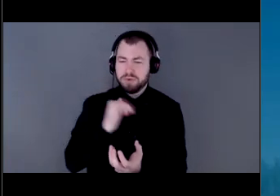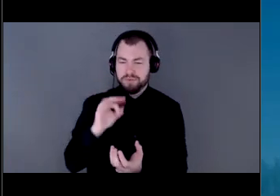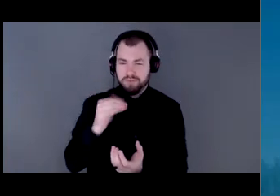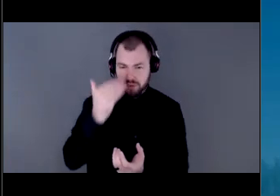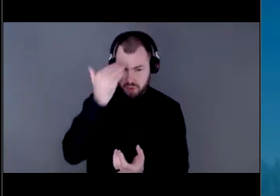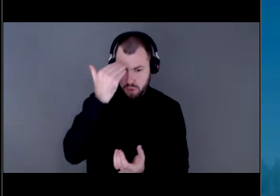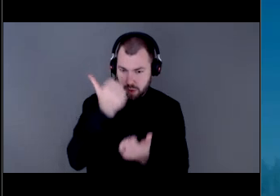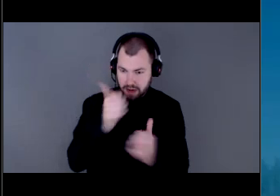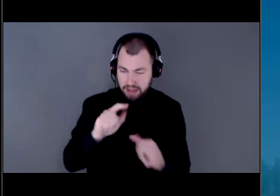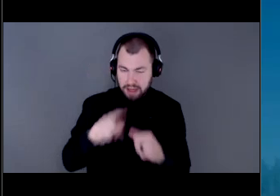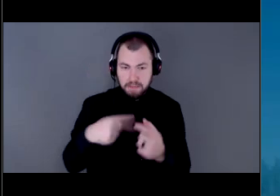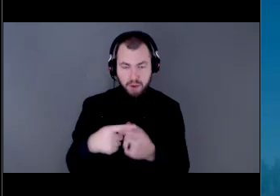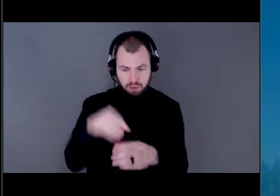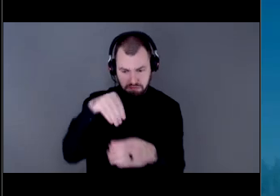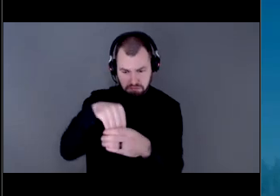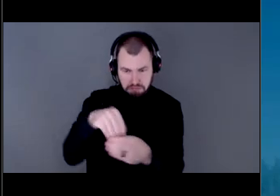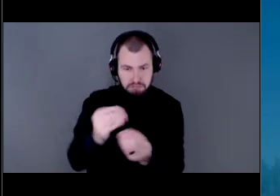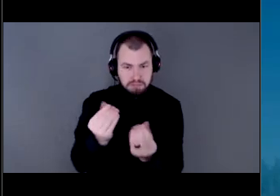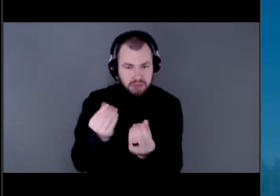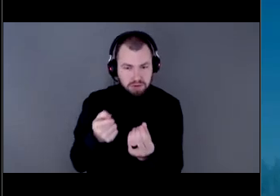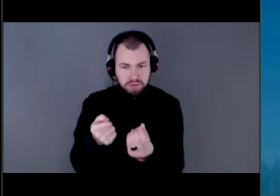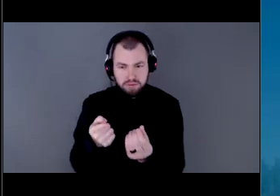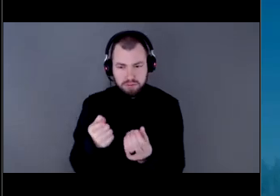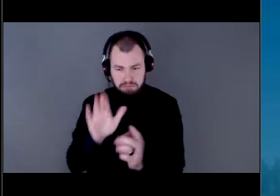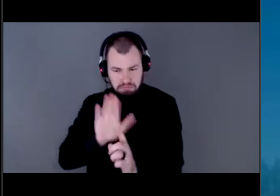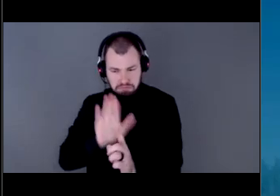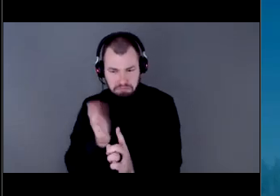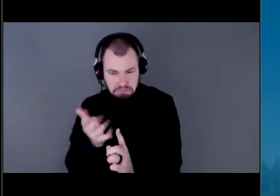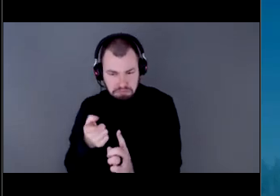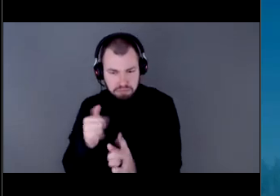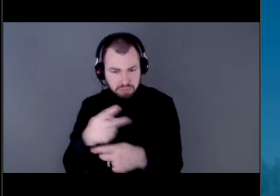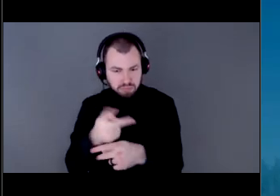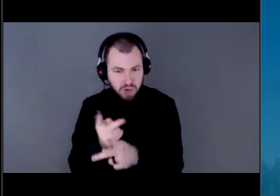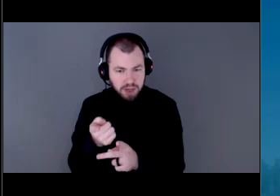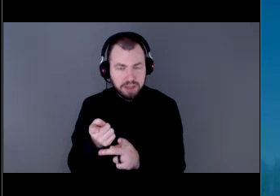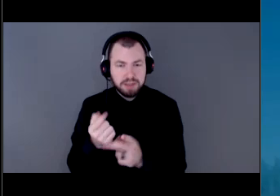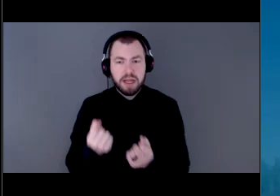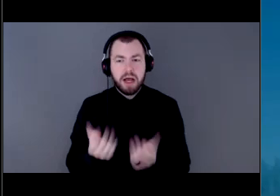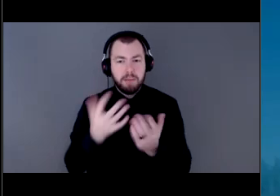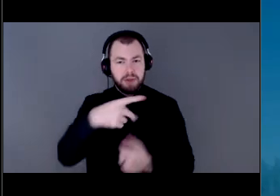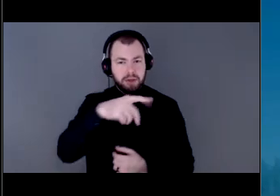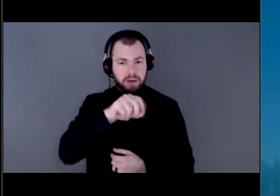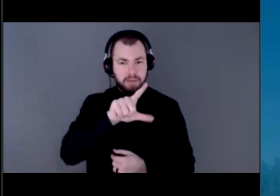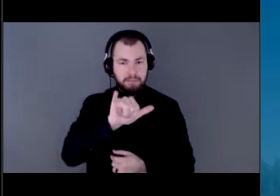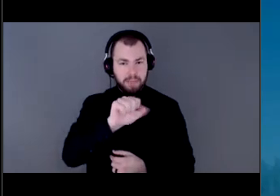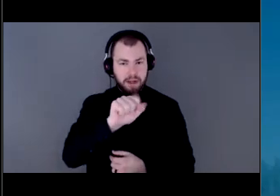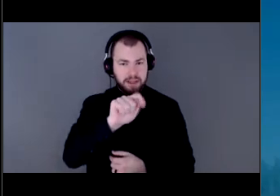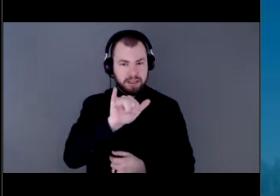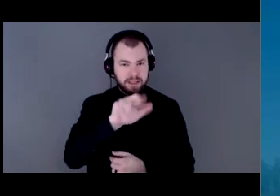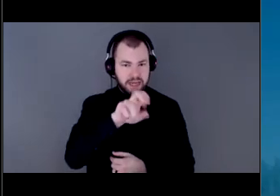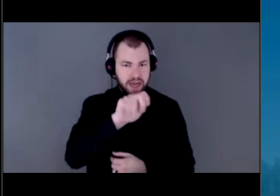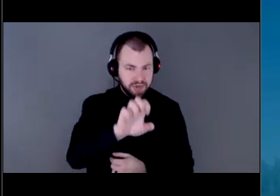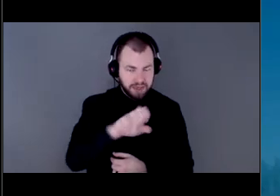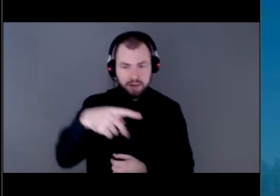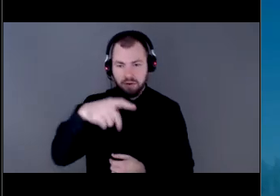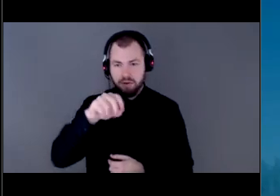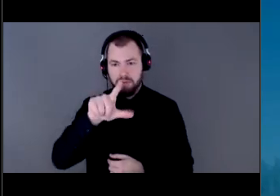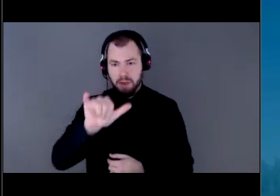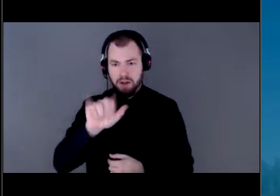material makeup of those products. How much is polystyrene, polyurethane, or